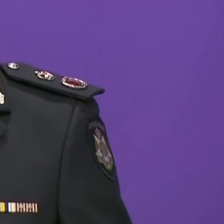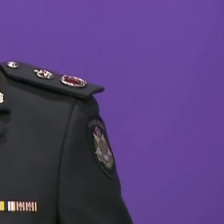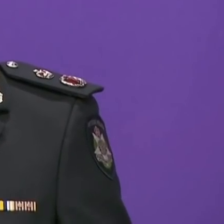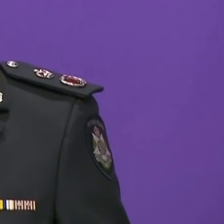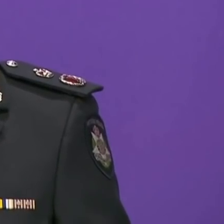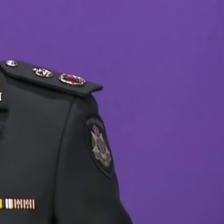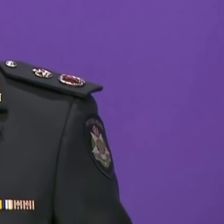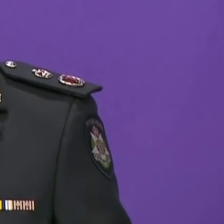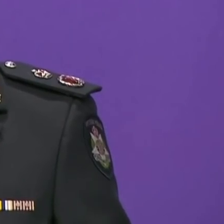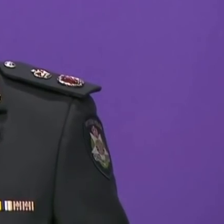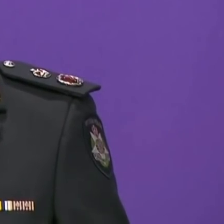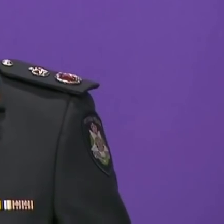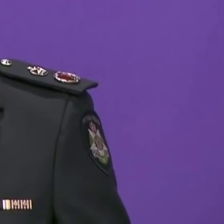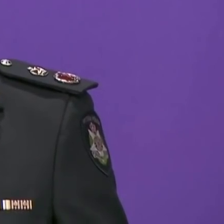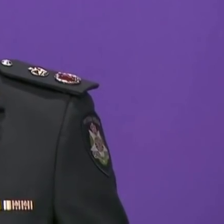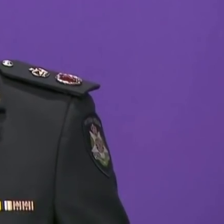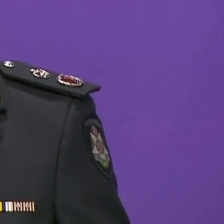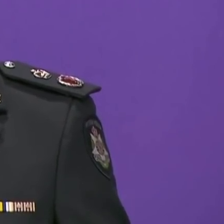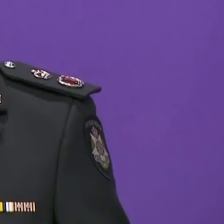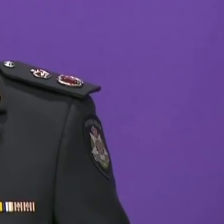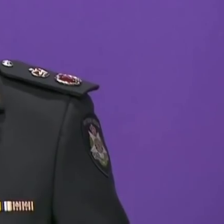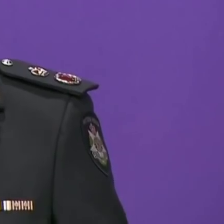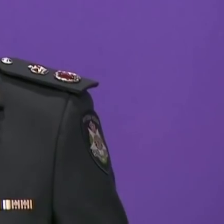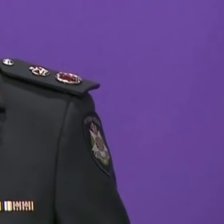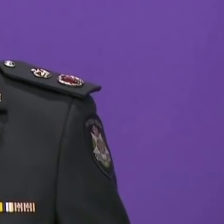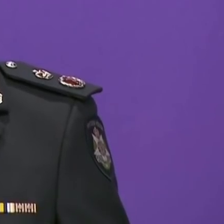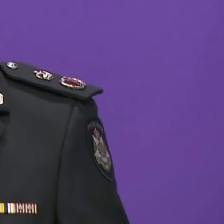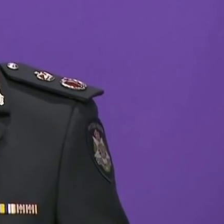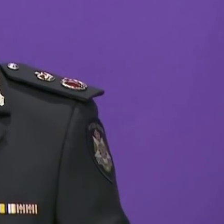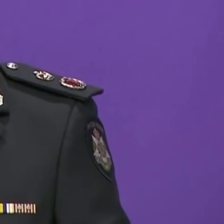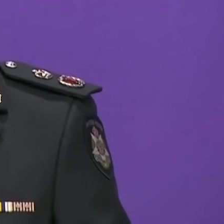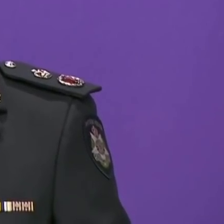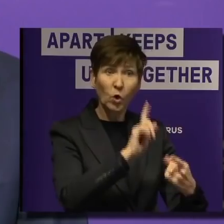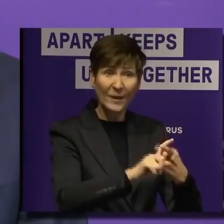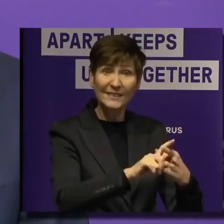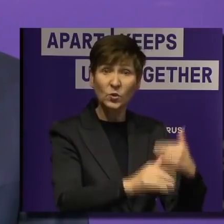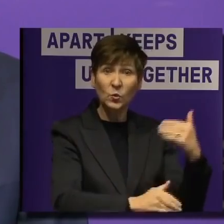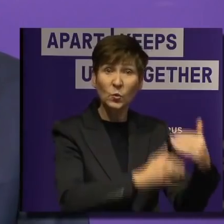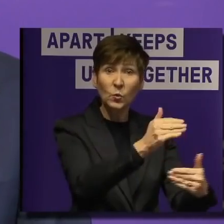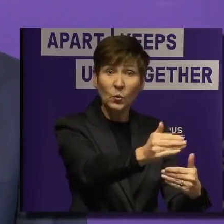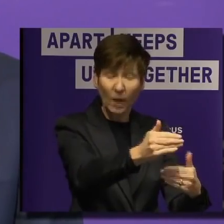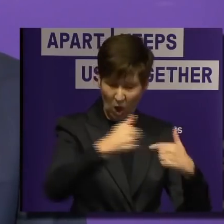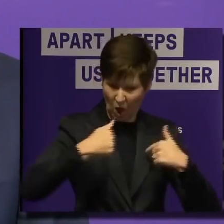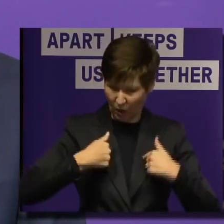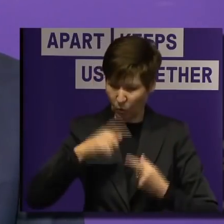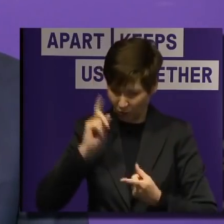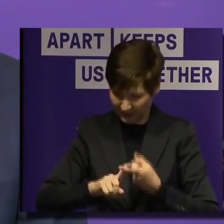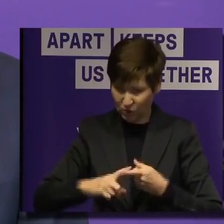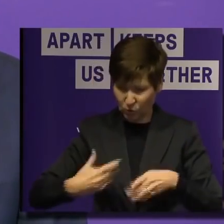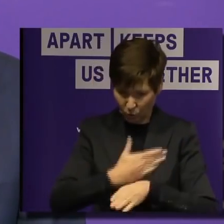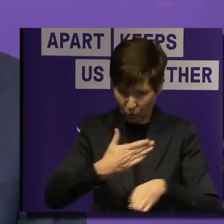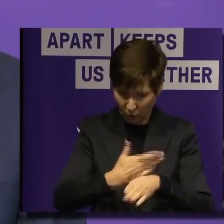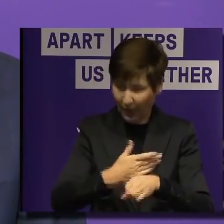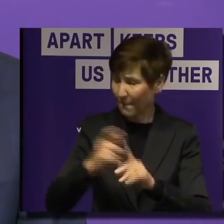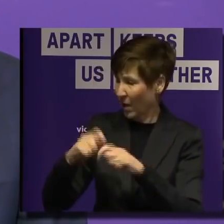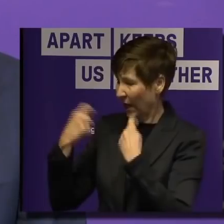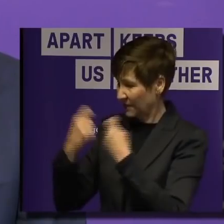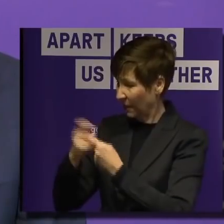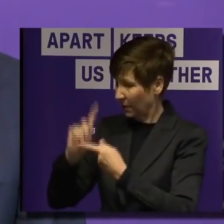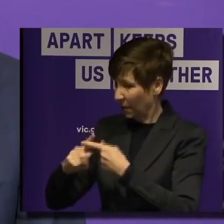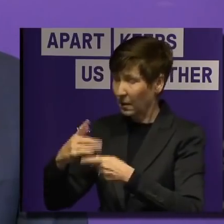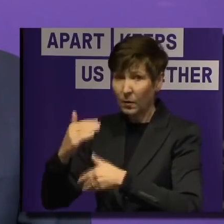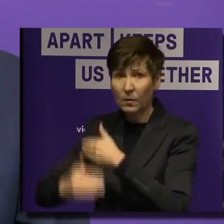To classify themselves as sovereign citizens. Whatever that might mean. Alan, there's a question for Alan I think. He's waiting.